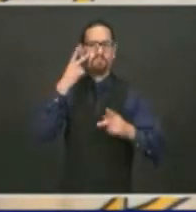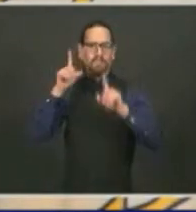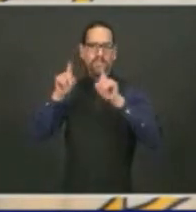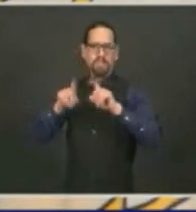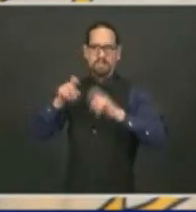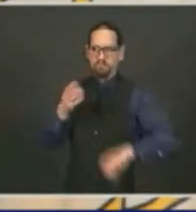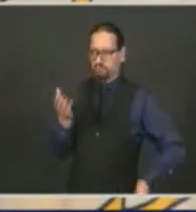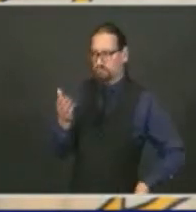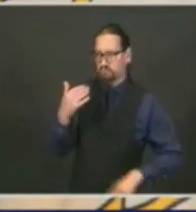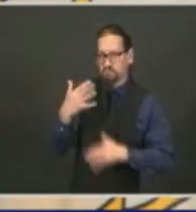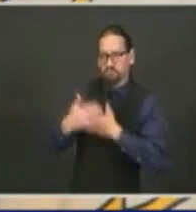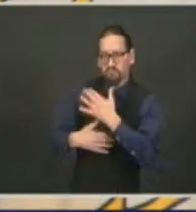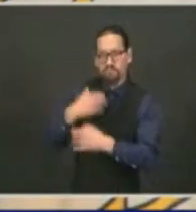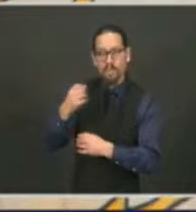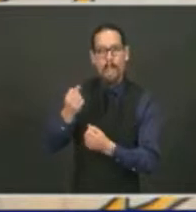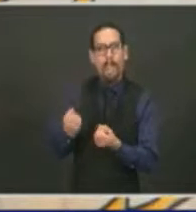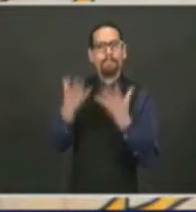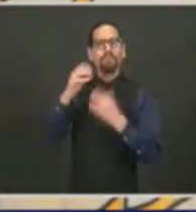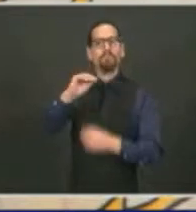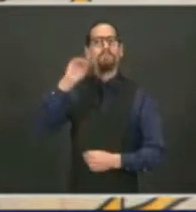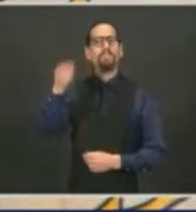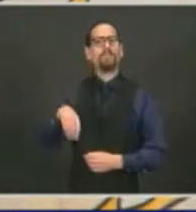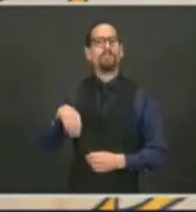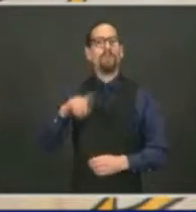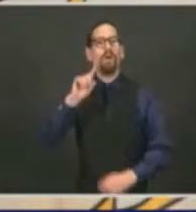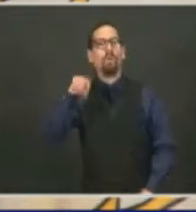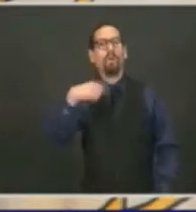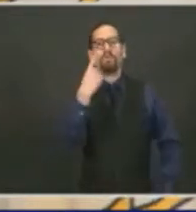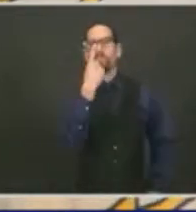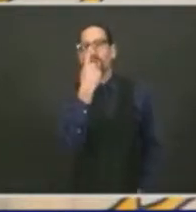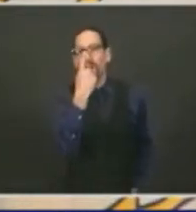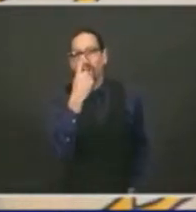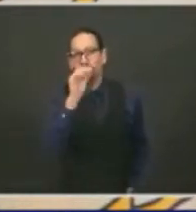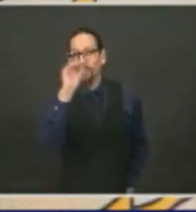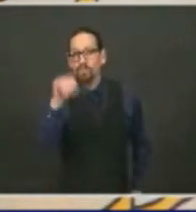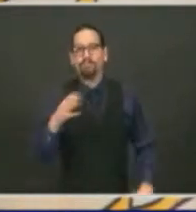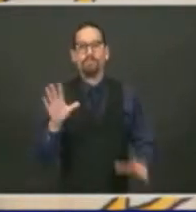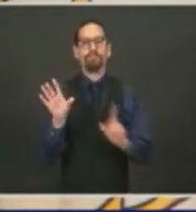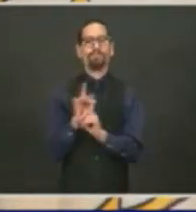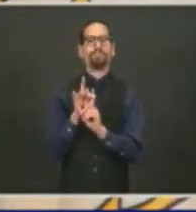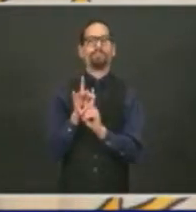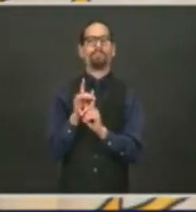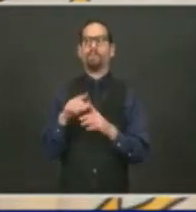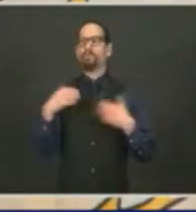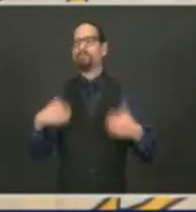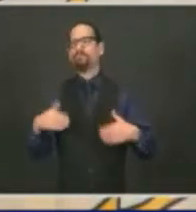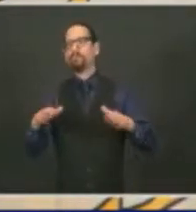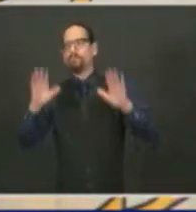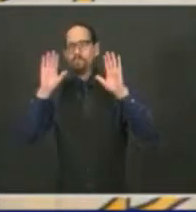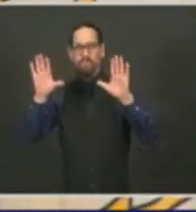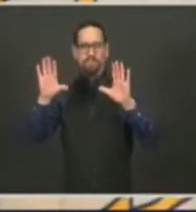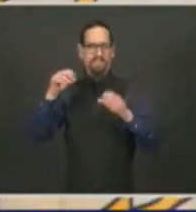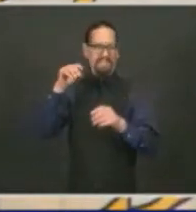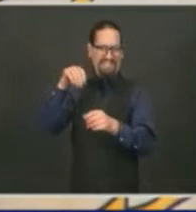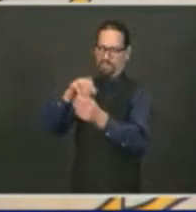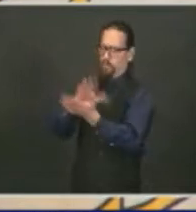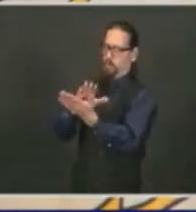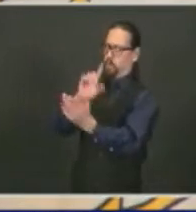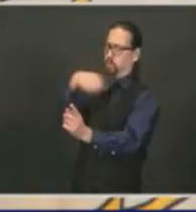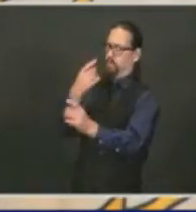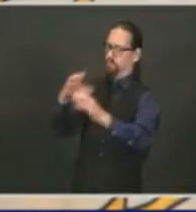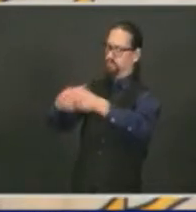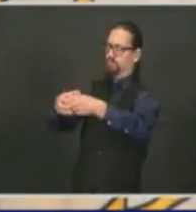positivity rate of about 1% in schools. Great news. And most encouraging is